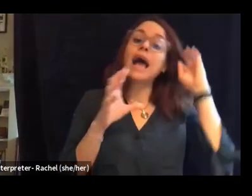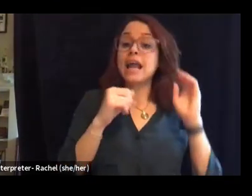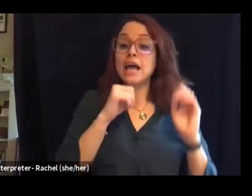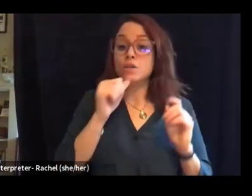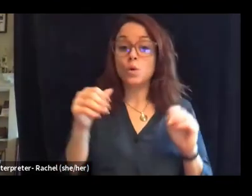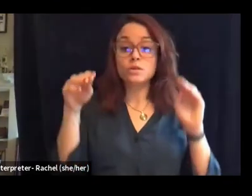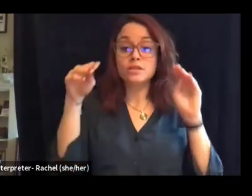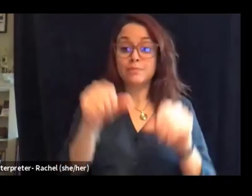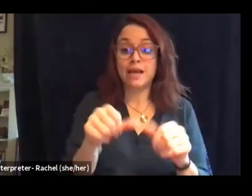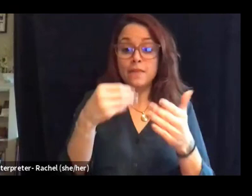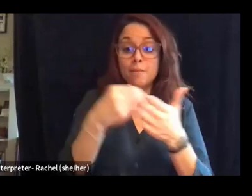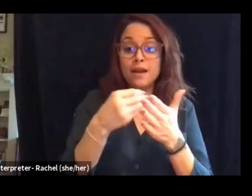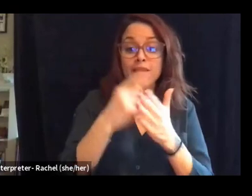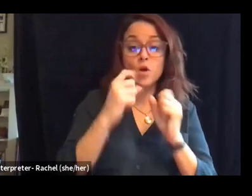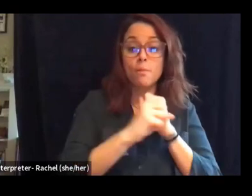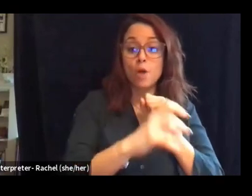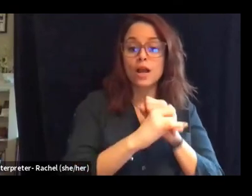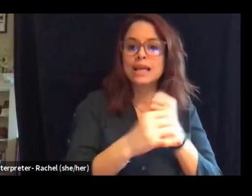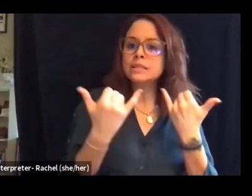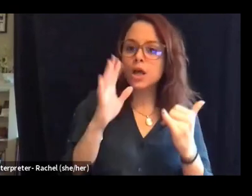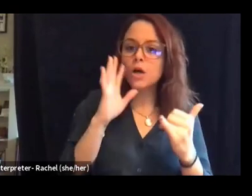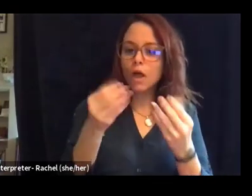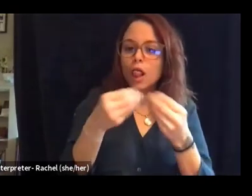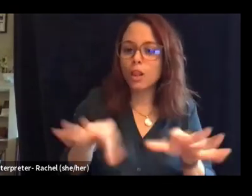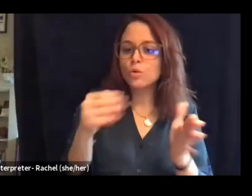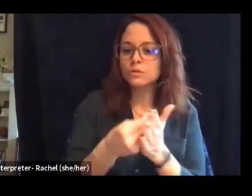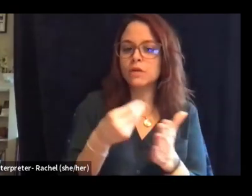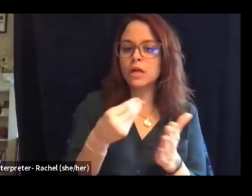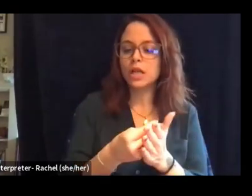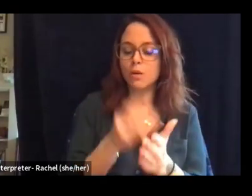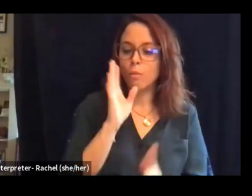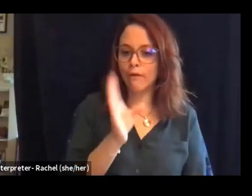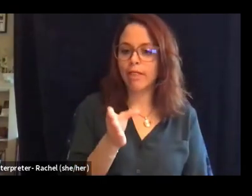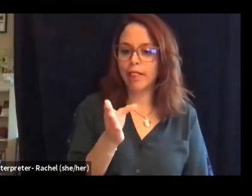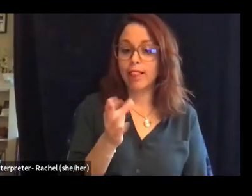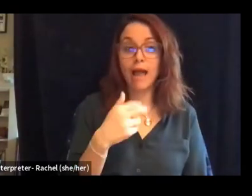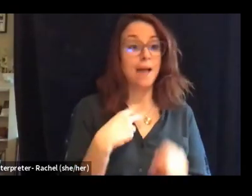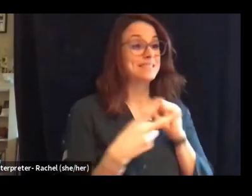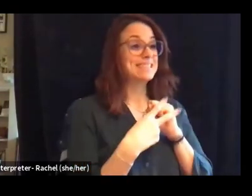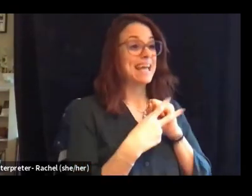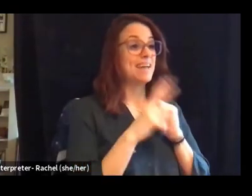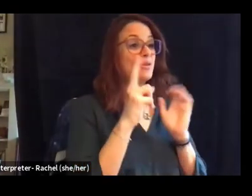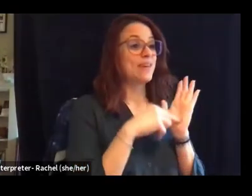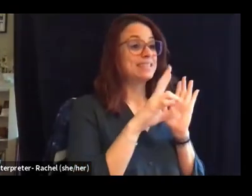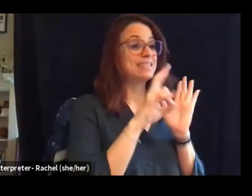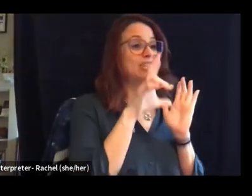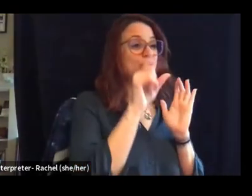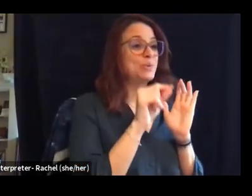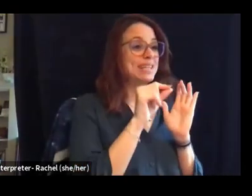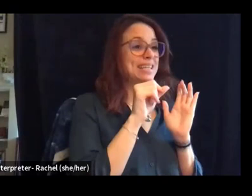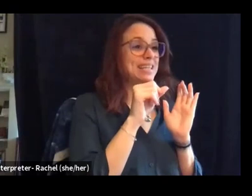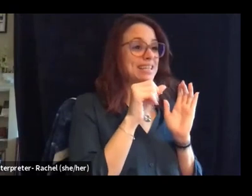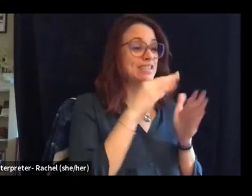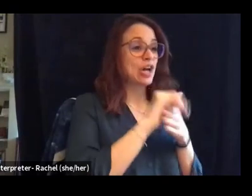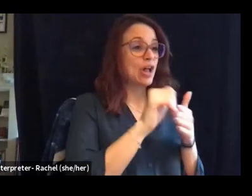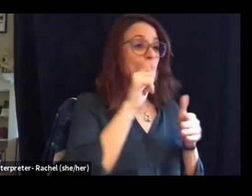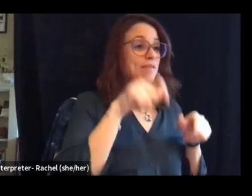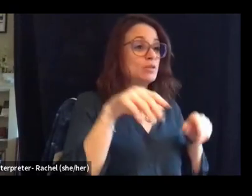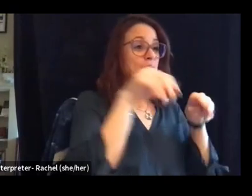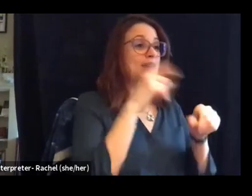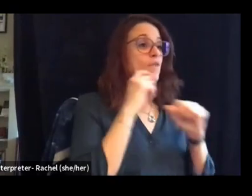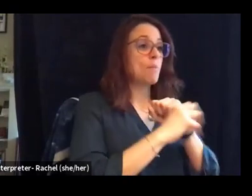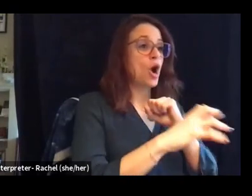that money on marketing, I'm still going to lose money, right? I'm saving $2,720, but I'm not